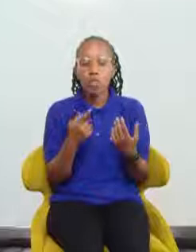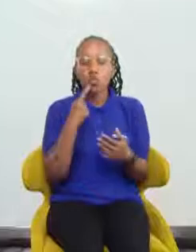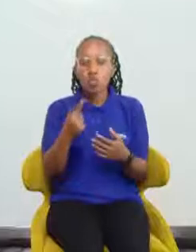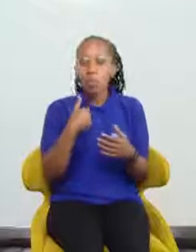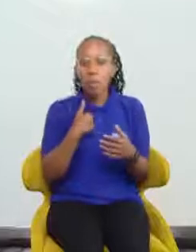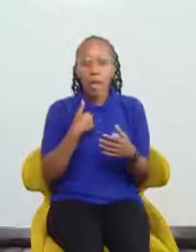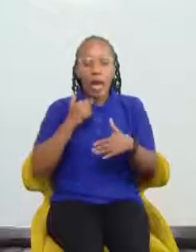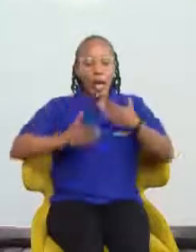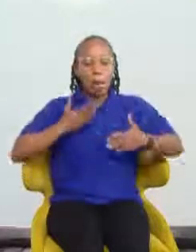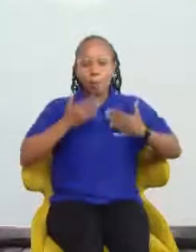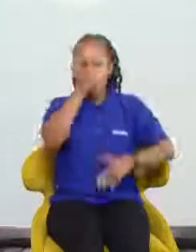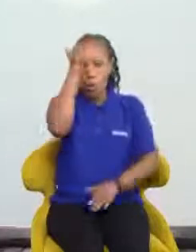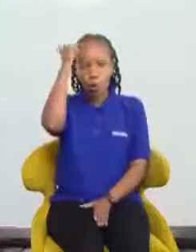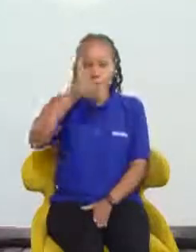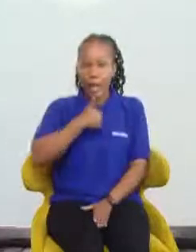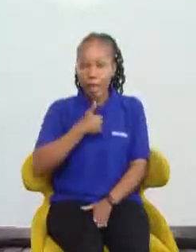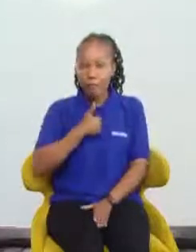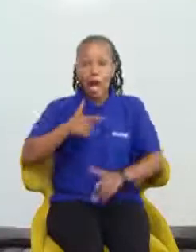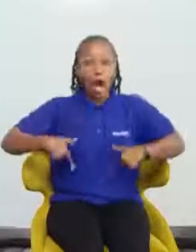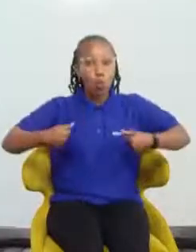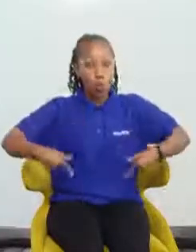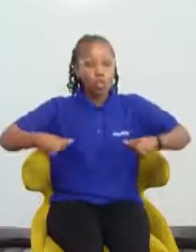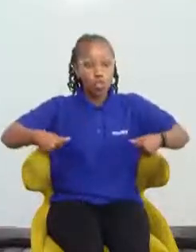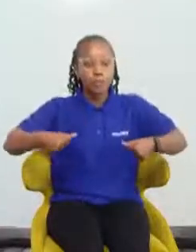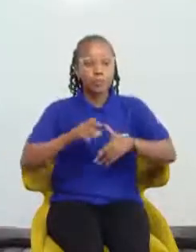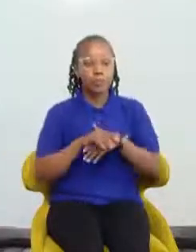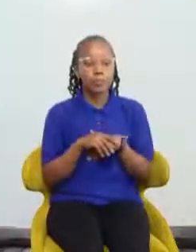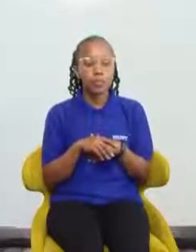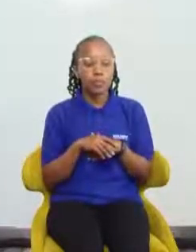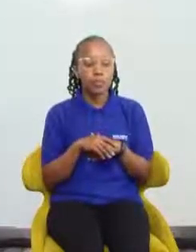it. Excuse me.